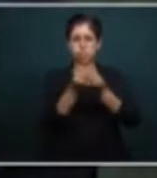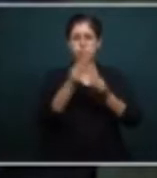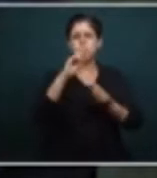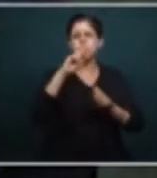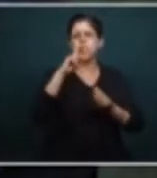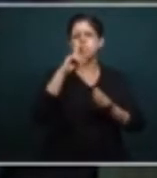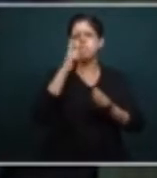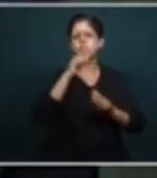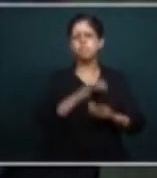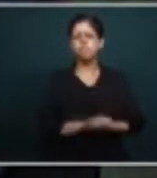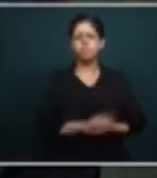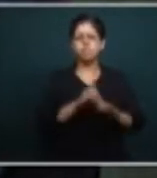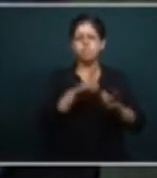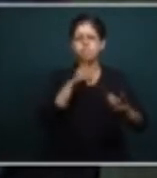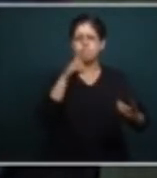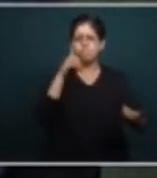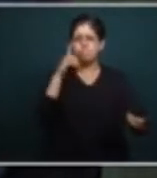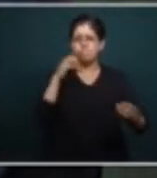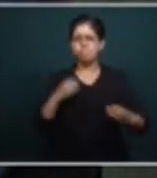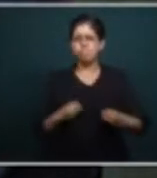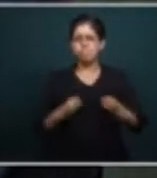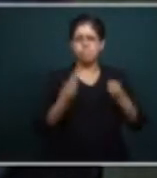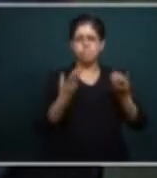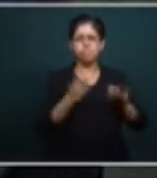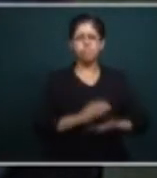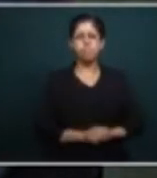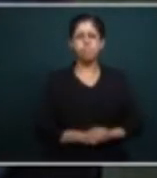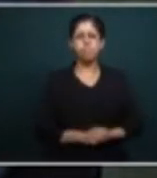for development.